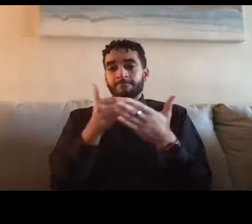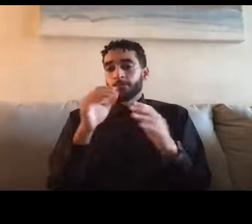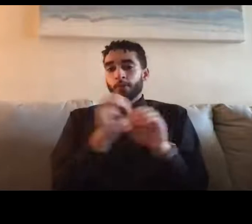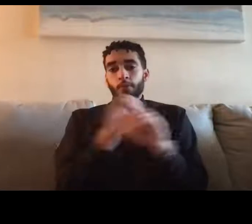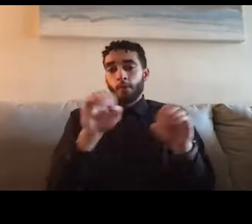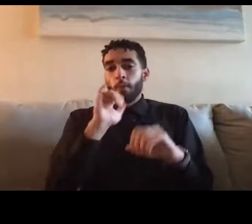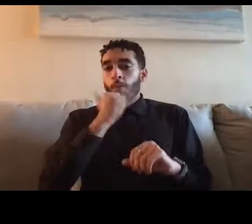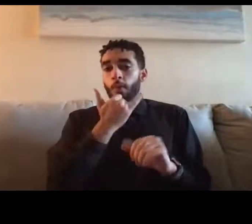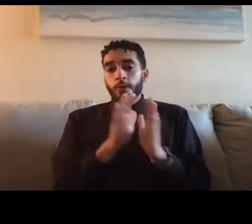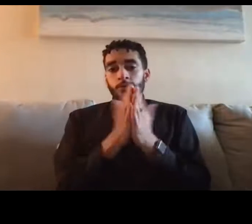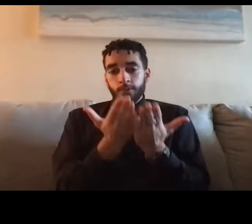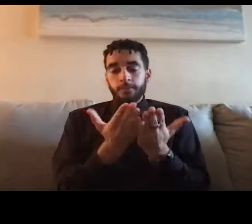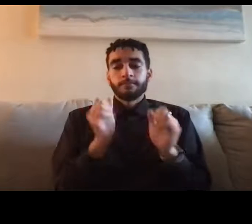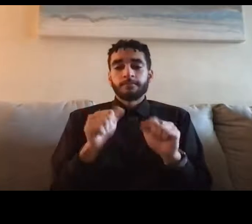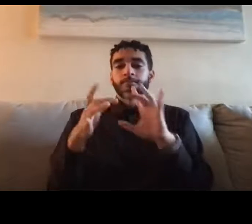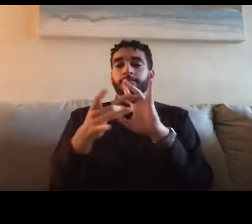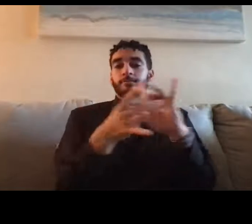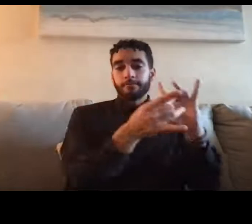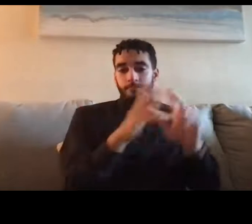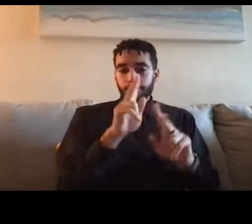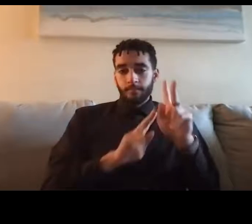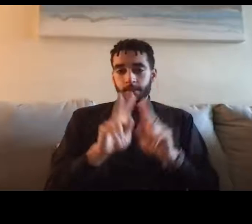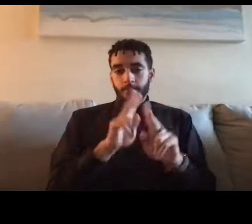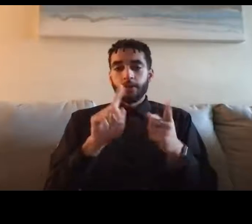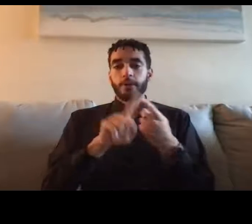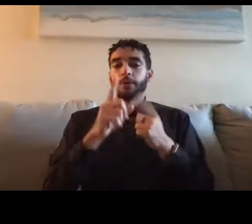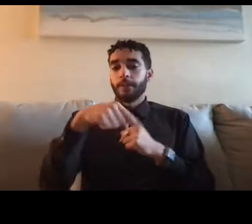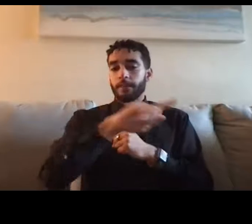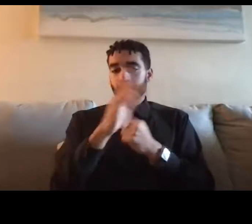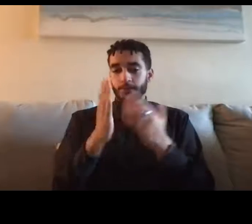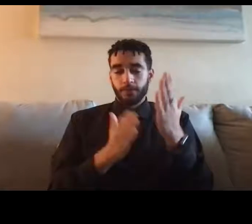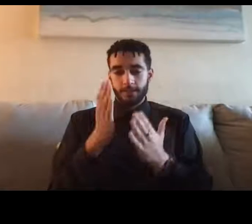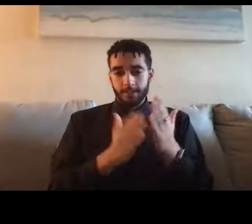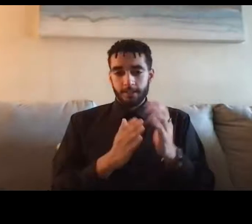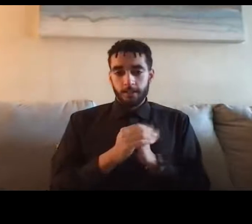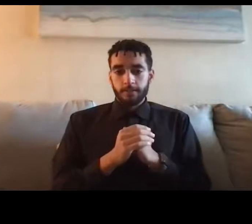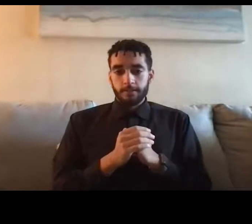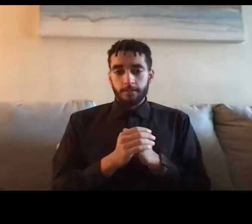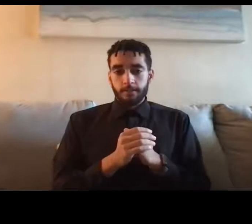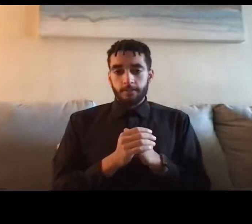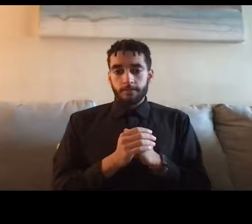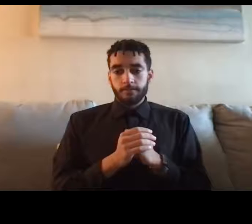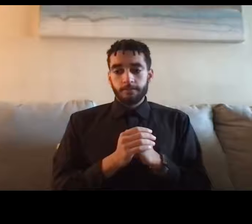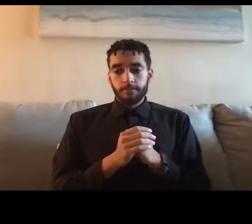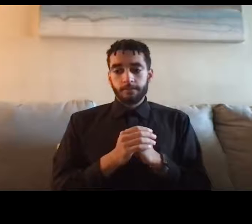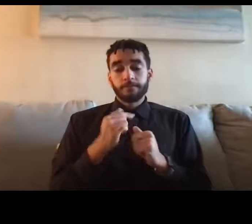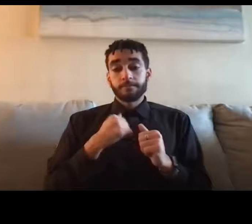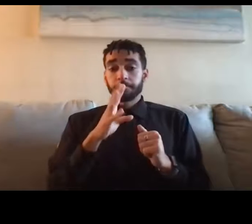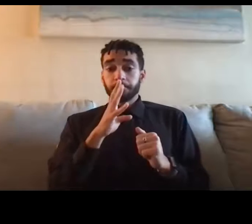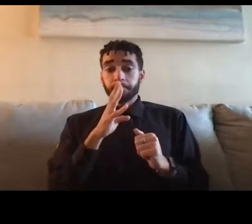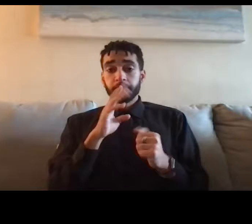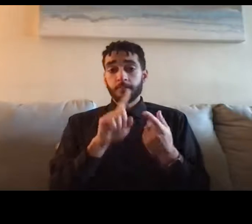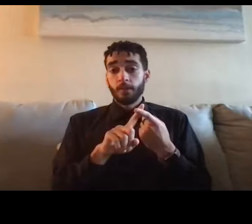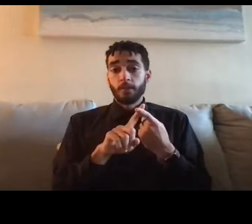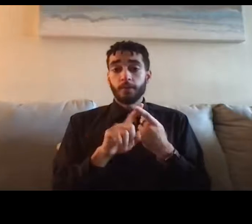can then connect people to some of these services. And then I can just wrap with speaking directly to